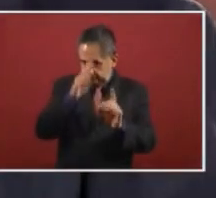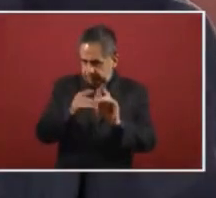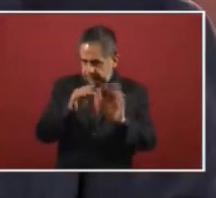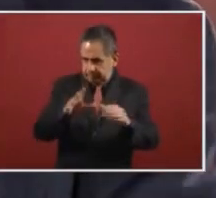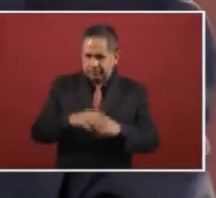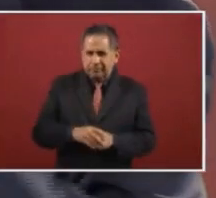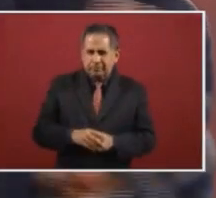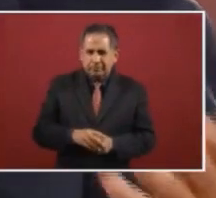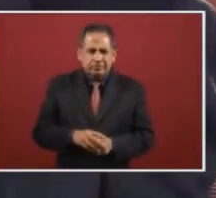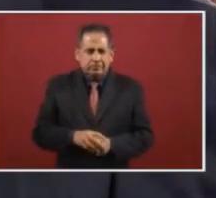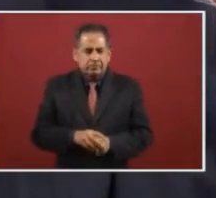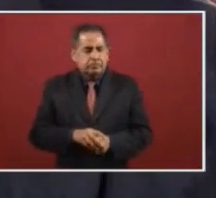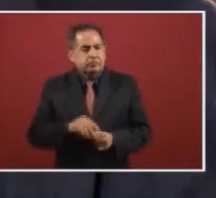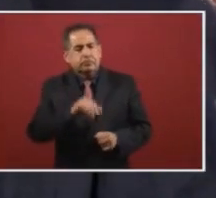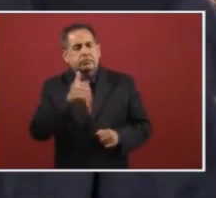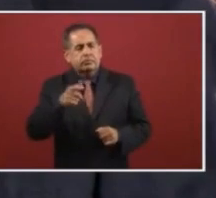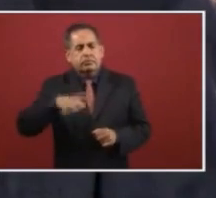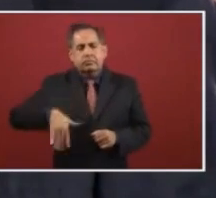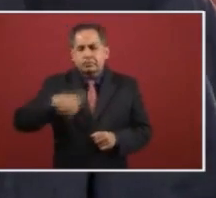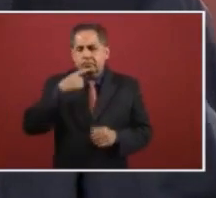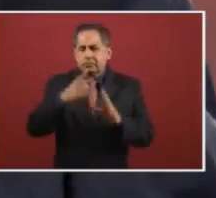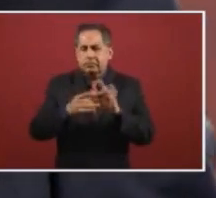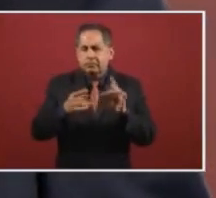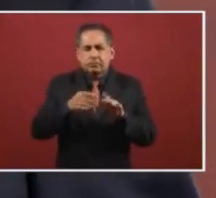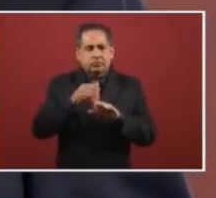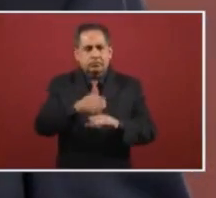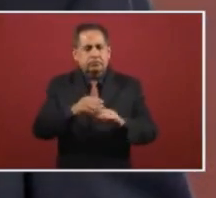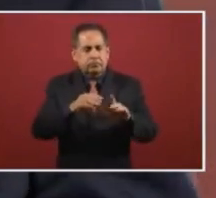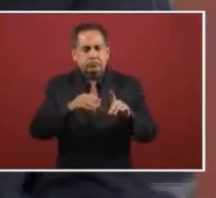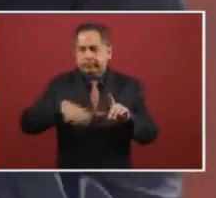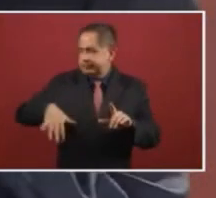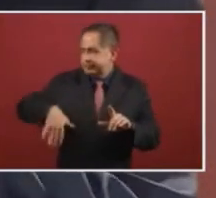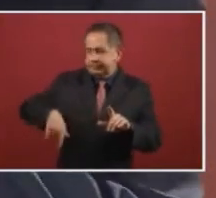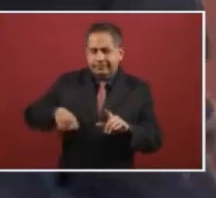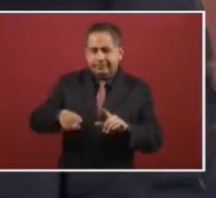So let's make that consideration. Regarding the other things,